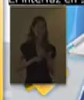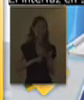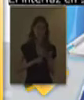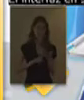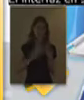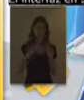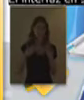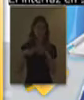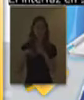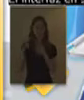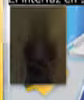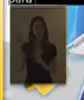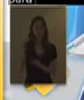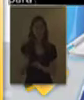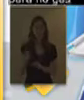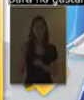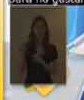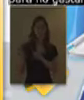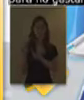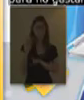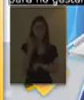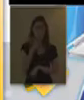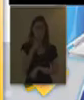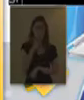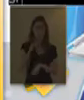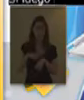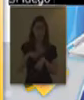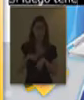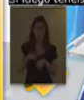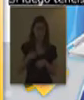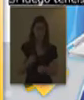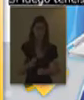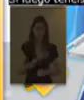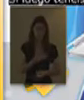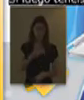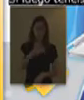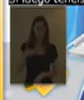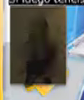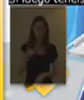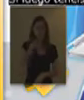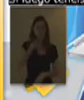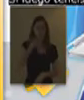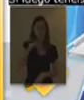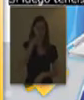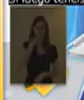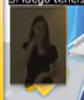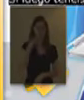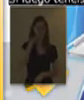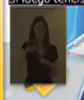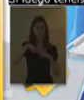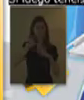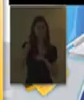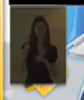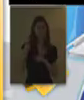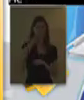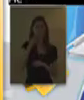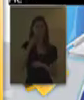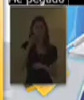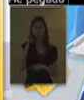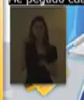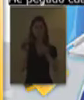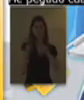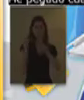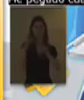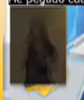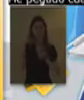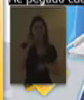So I'm not going to show the video. I don't want to waste too much time, but here on this slide I